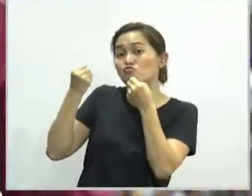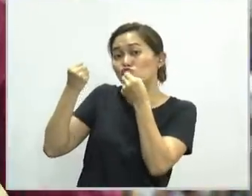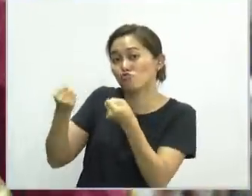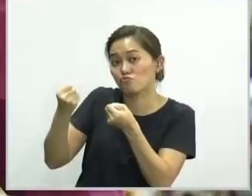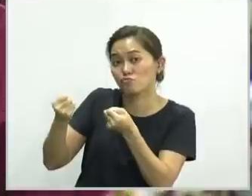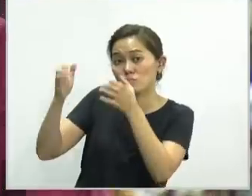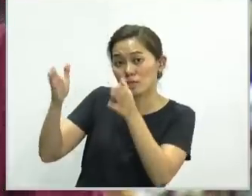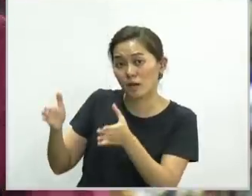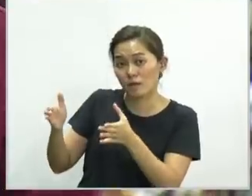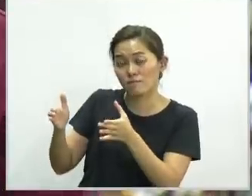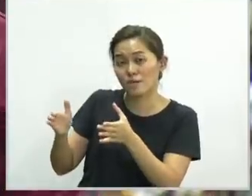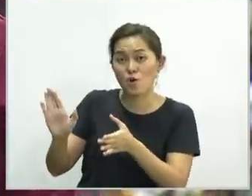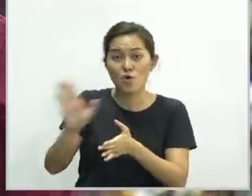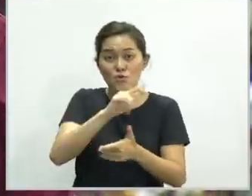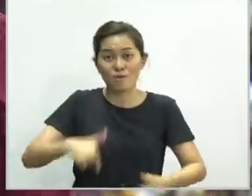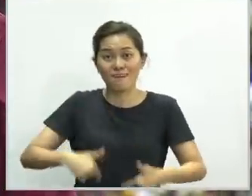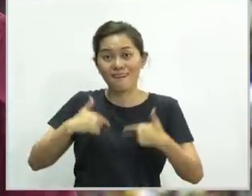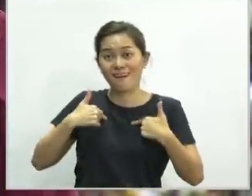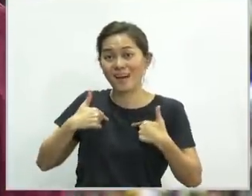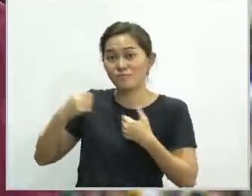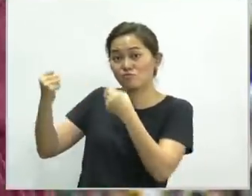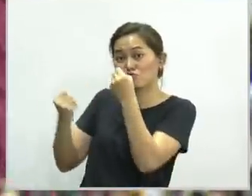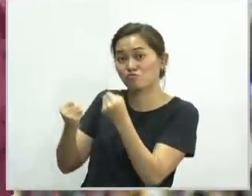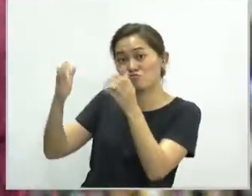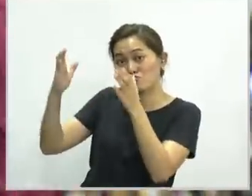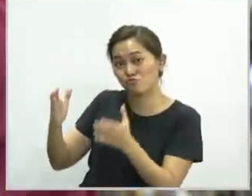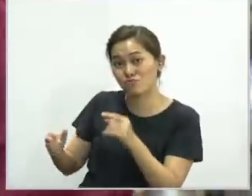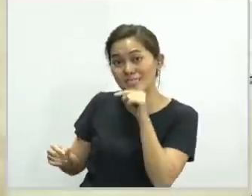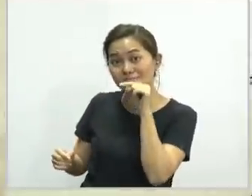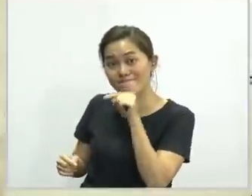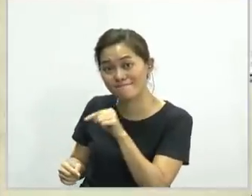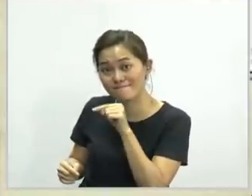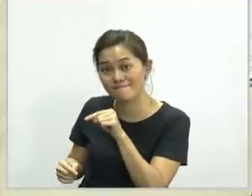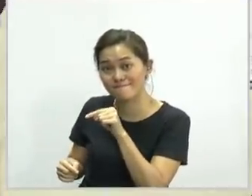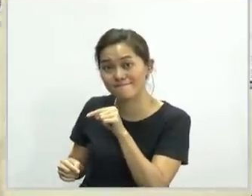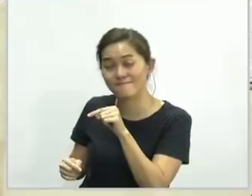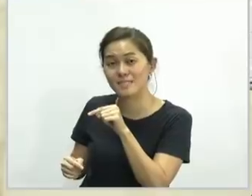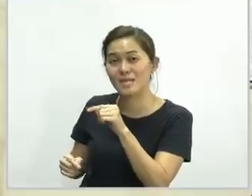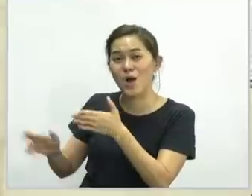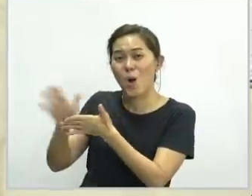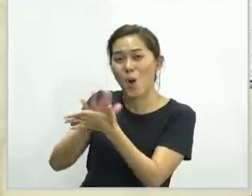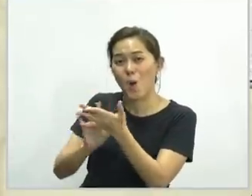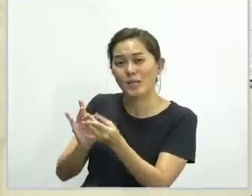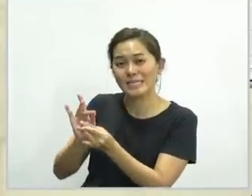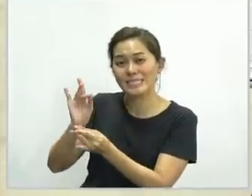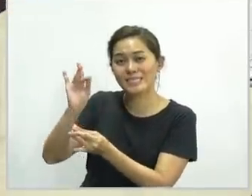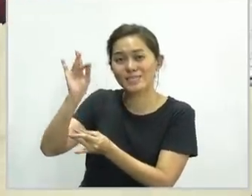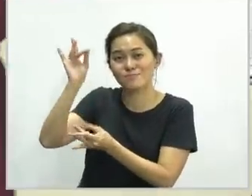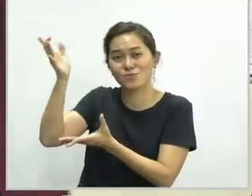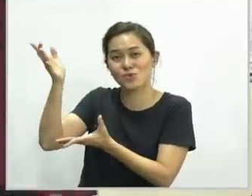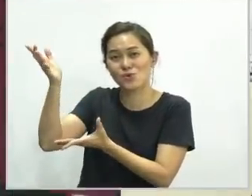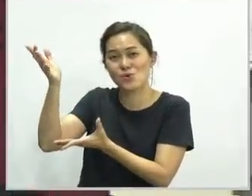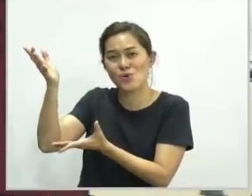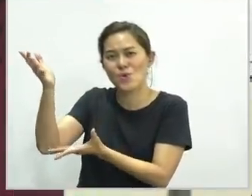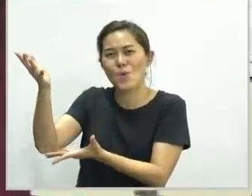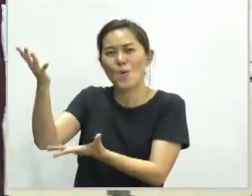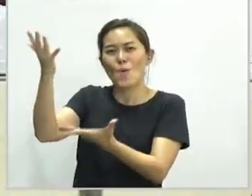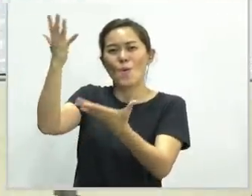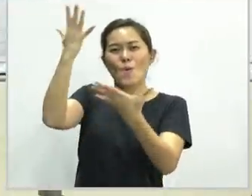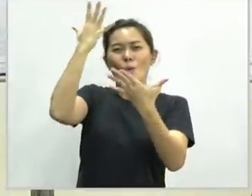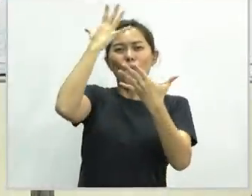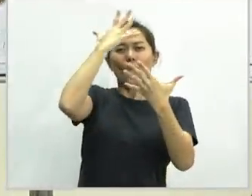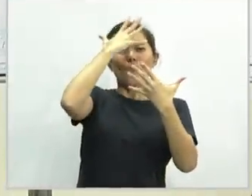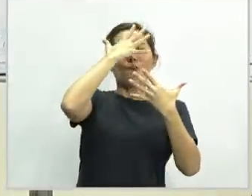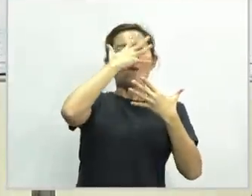seat of your life, his Holy Spirit comes into your